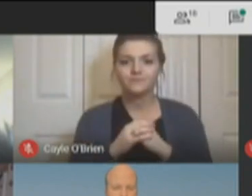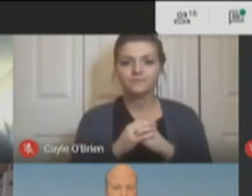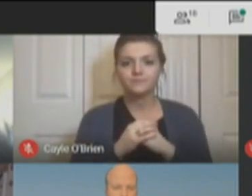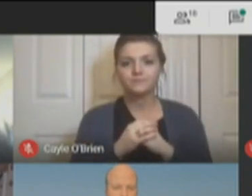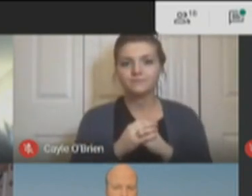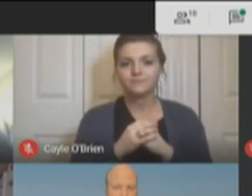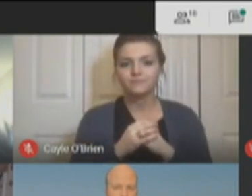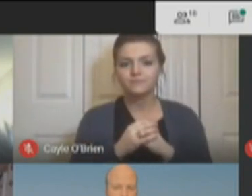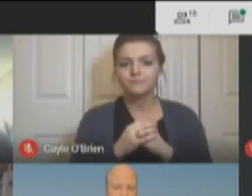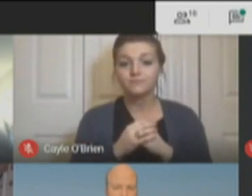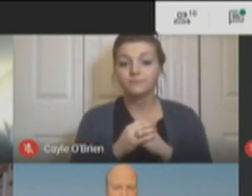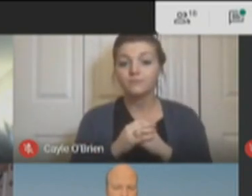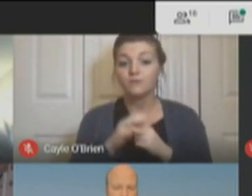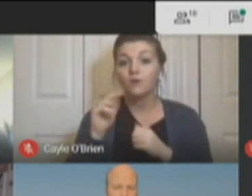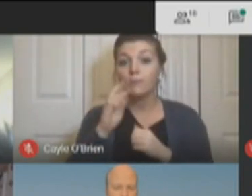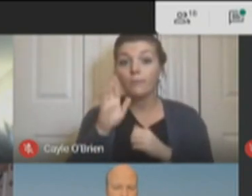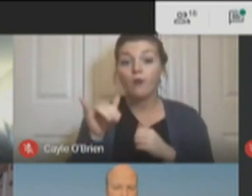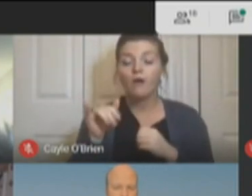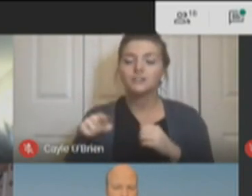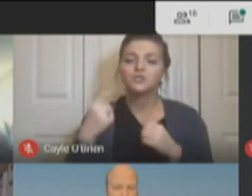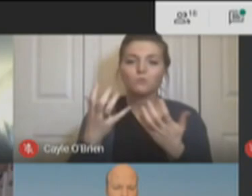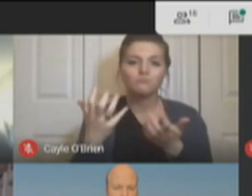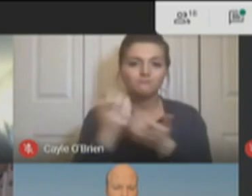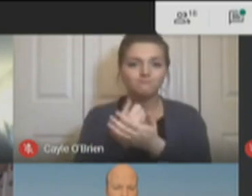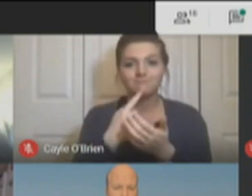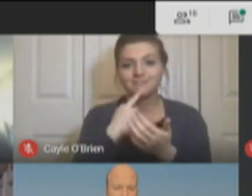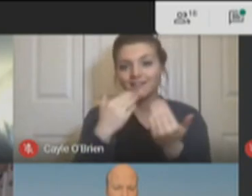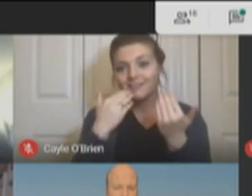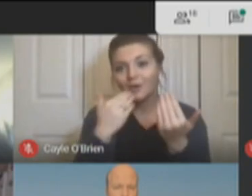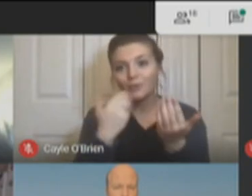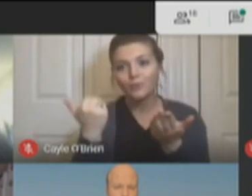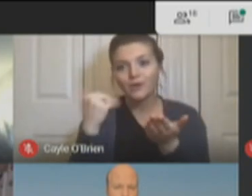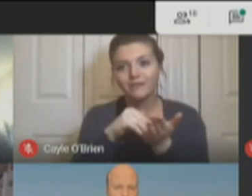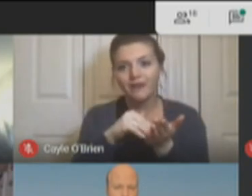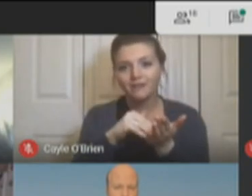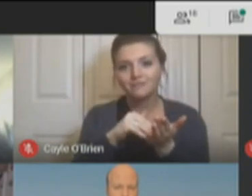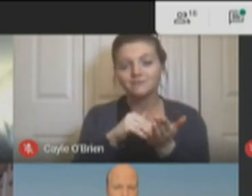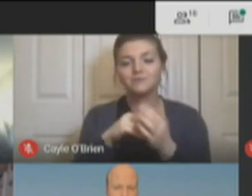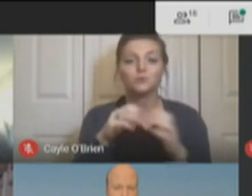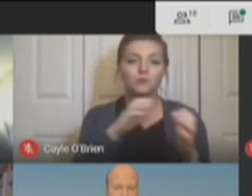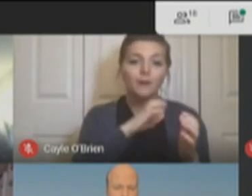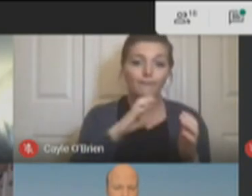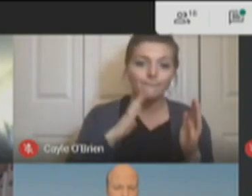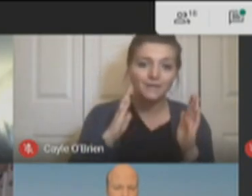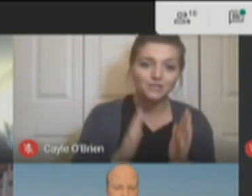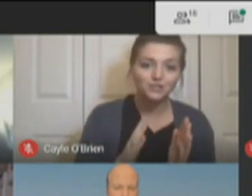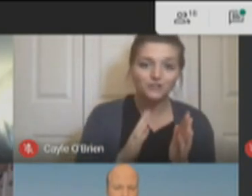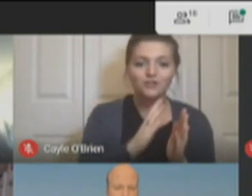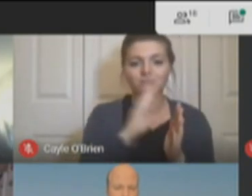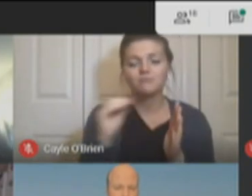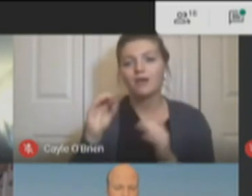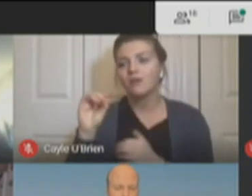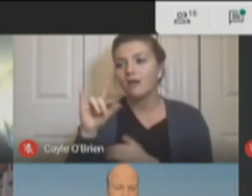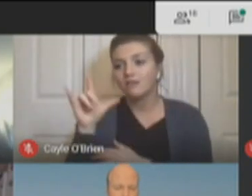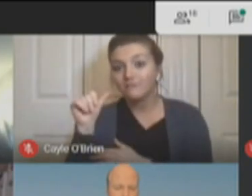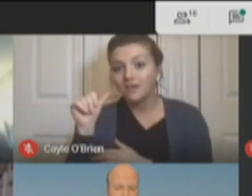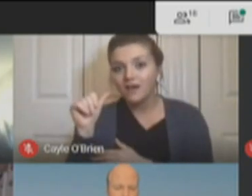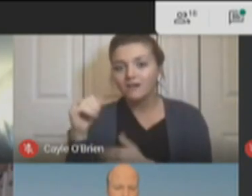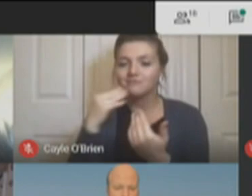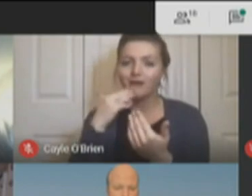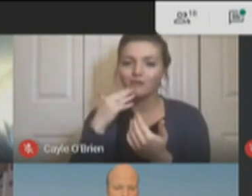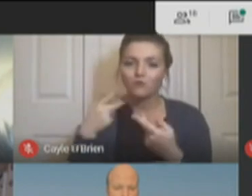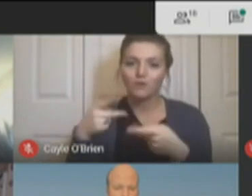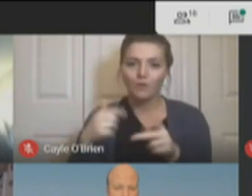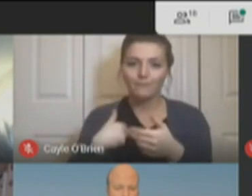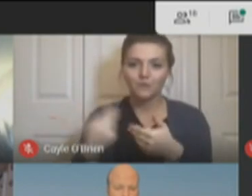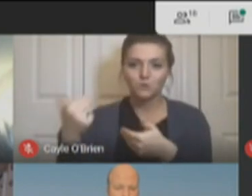So let me just say thank you again to Commissioner and Olivia. Thank you for letting me be here with you, and please, if